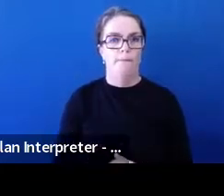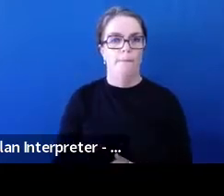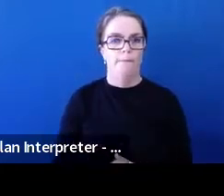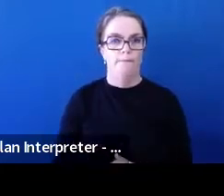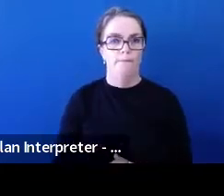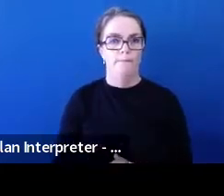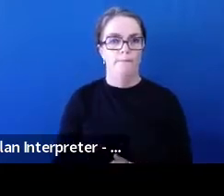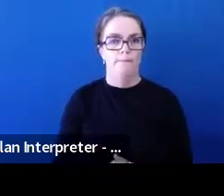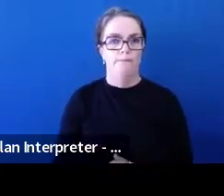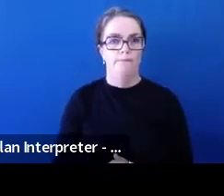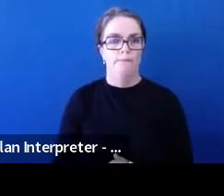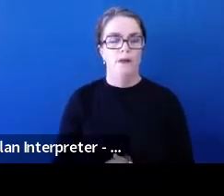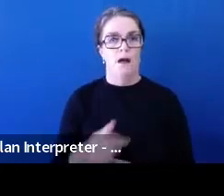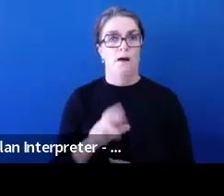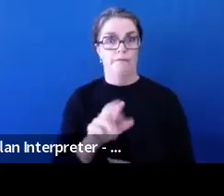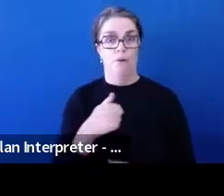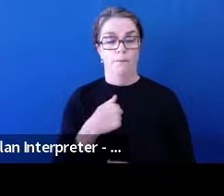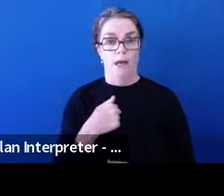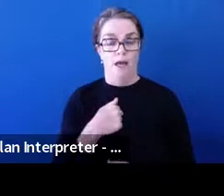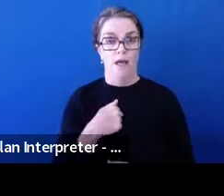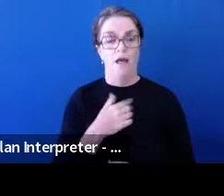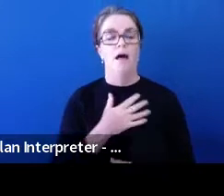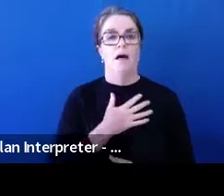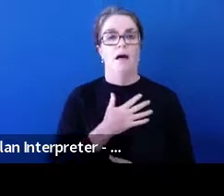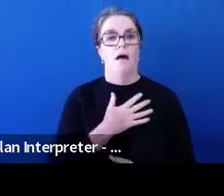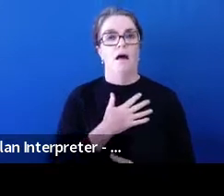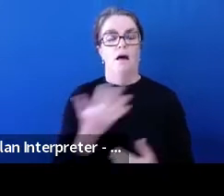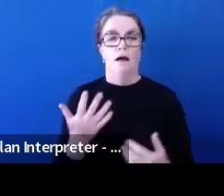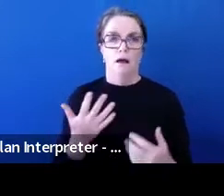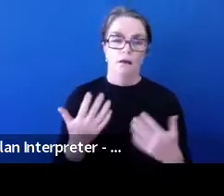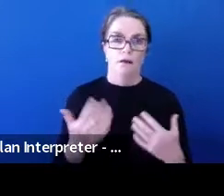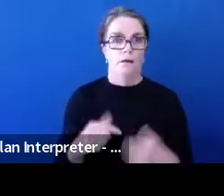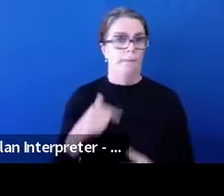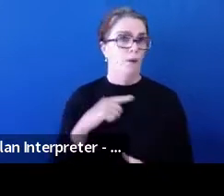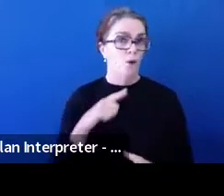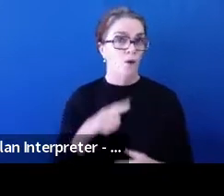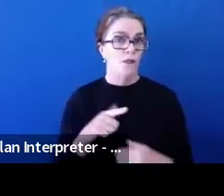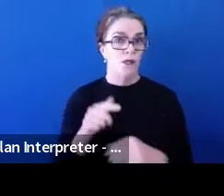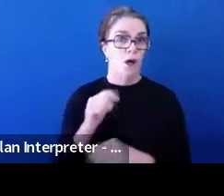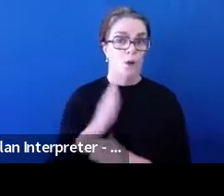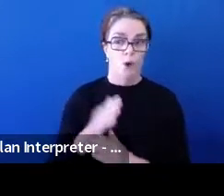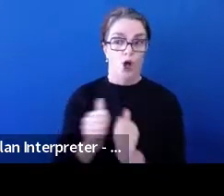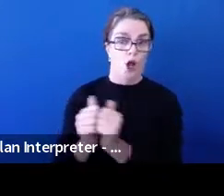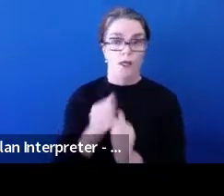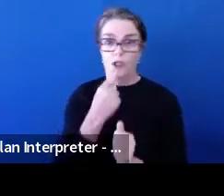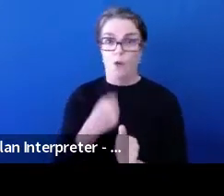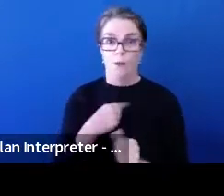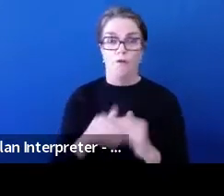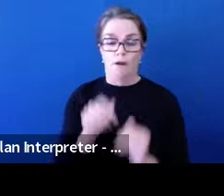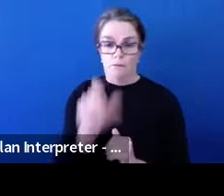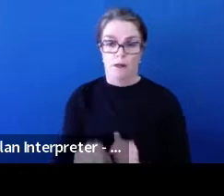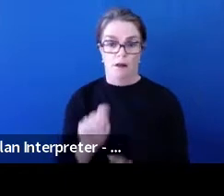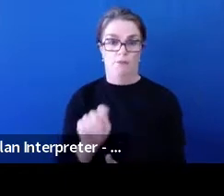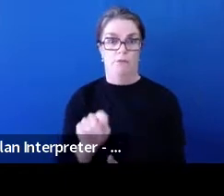This was very striking for me because of another client that one of my colleagues told me about. He shared a house with eight other